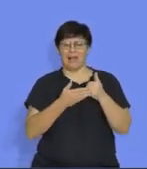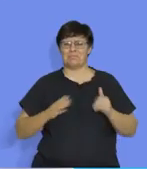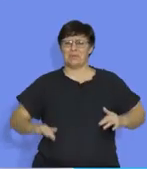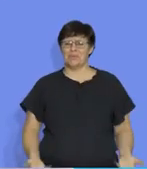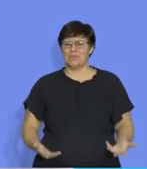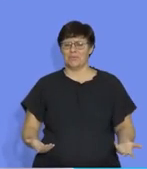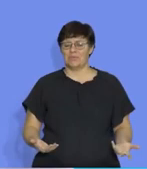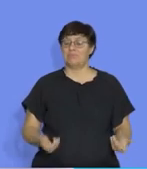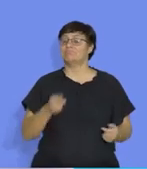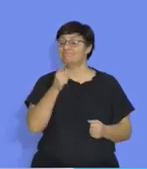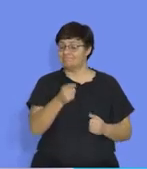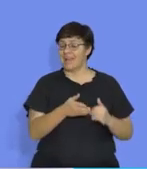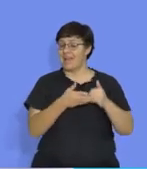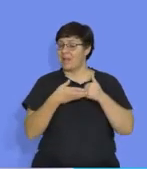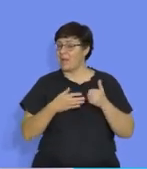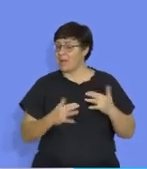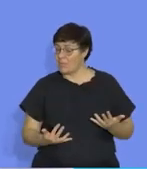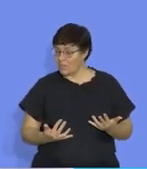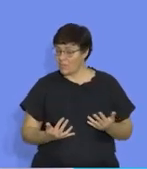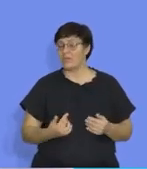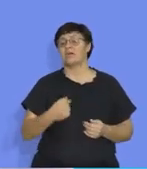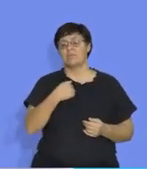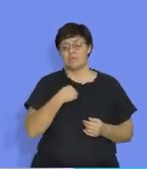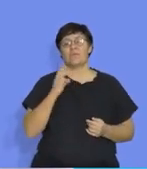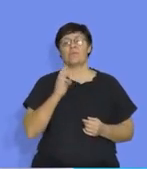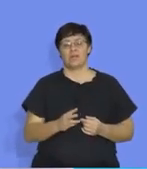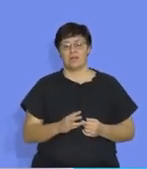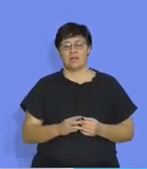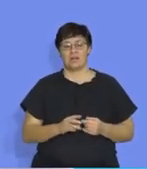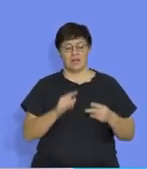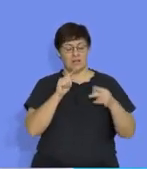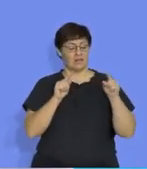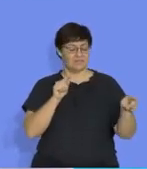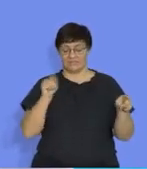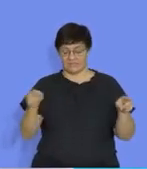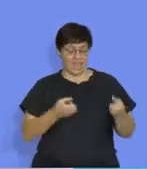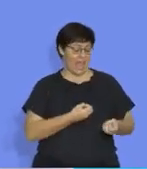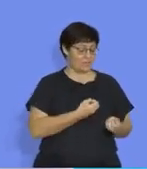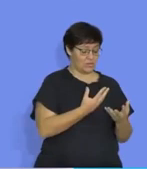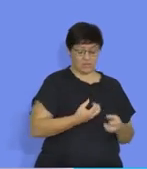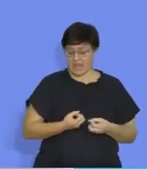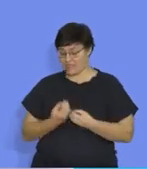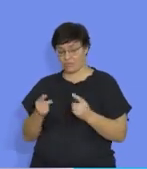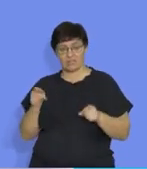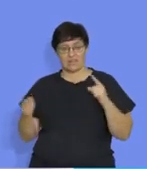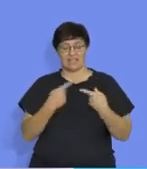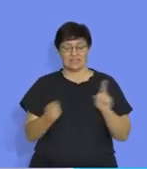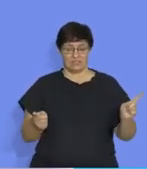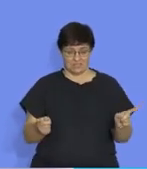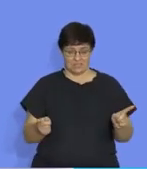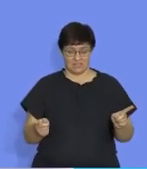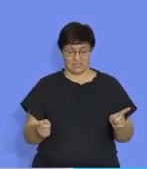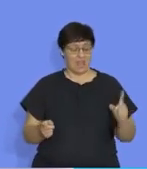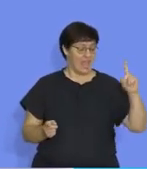me? This is going to help me because I'm going to end up with two different expressions for the ratio that